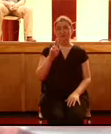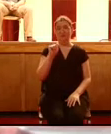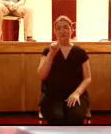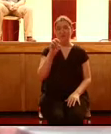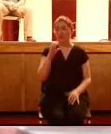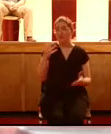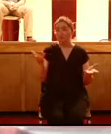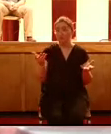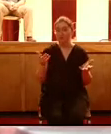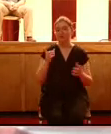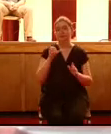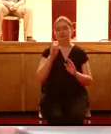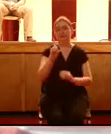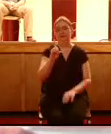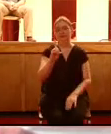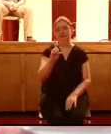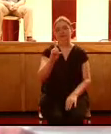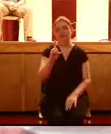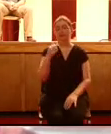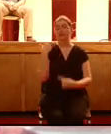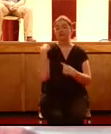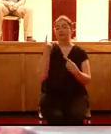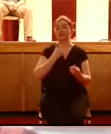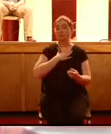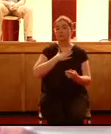Education. Since my election in